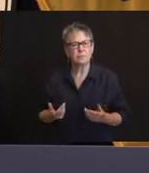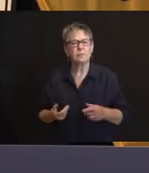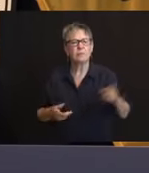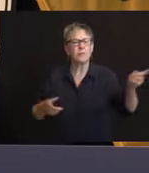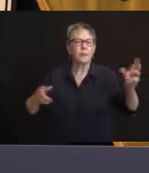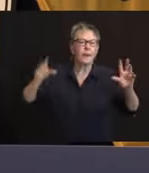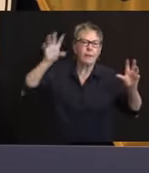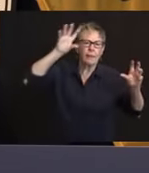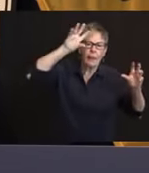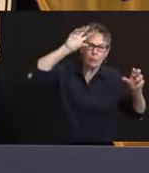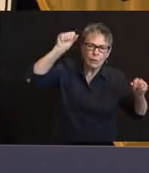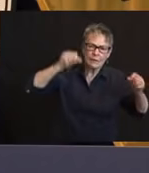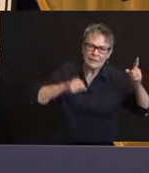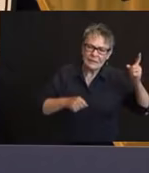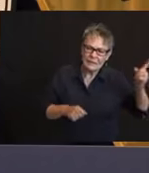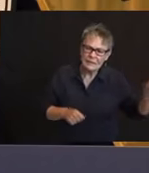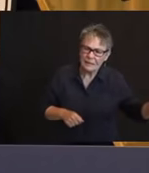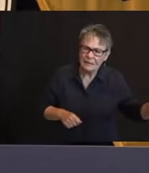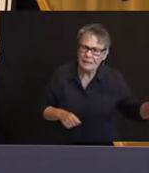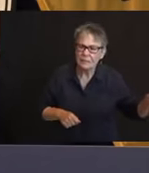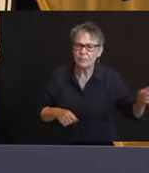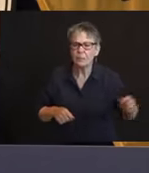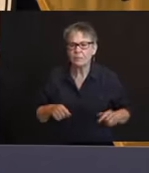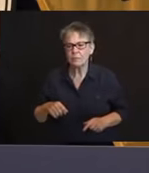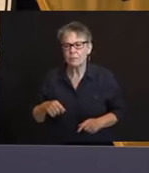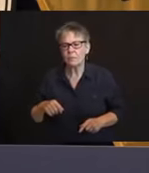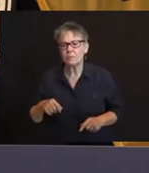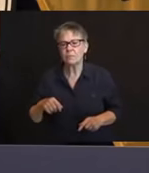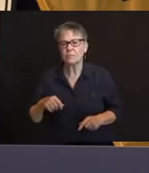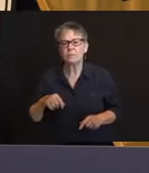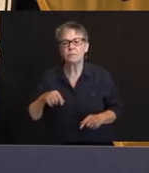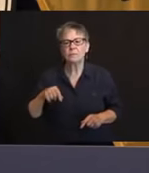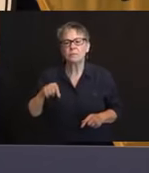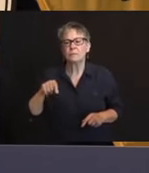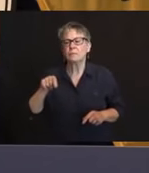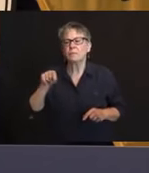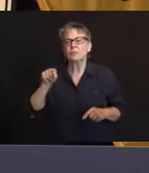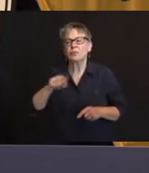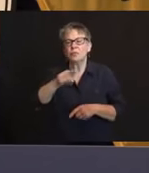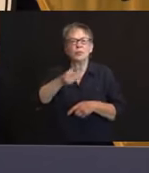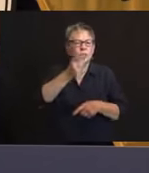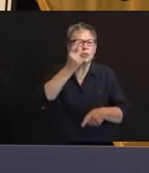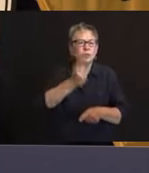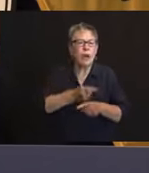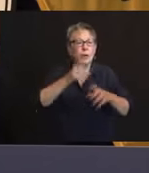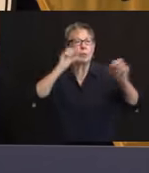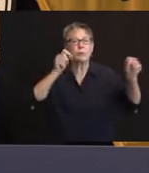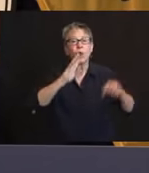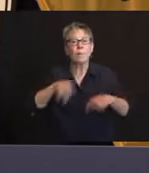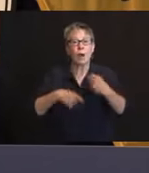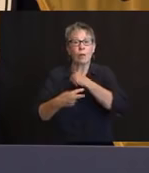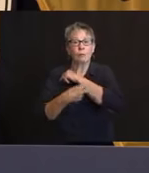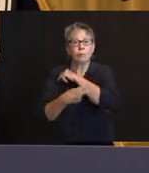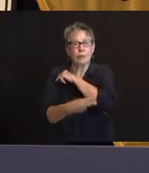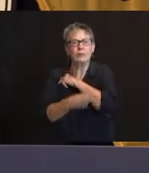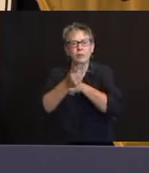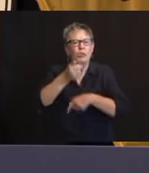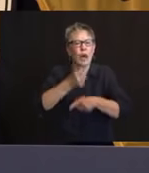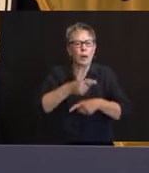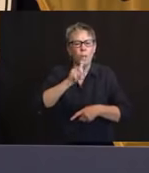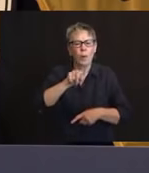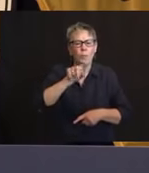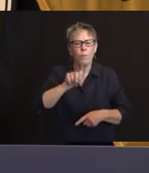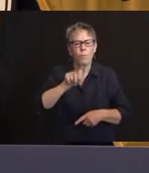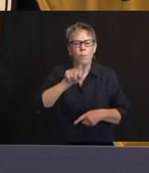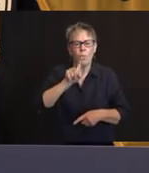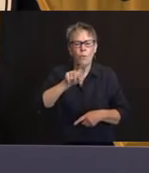$1.8 billion project. The feds, there are a couple of different numbers that get put out there, but I'm a little bit on the